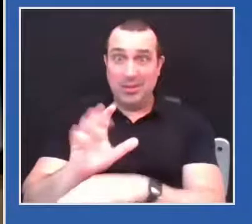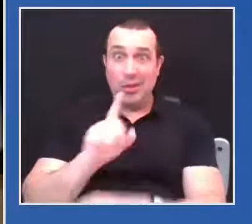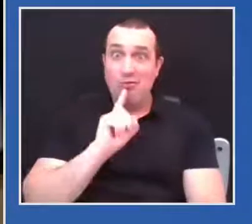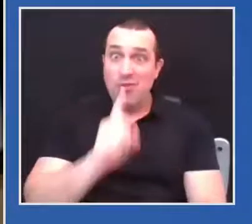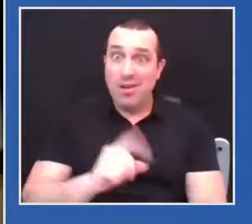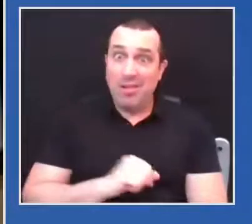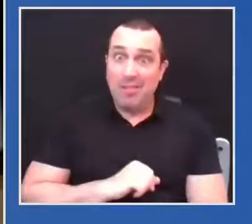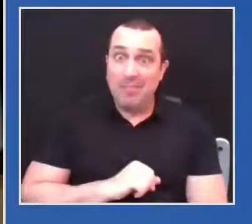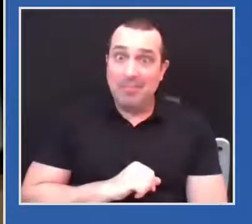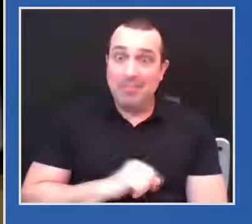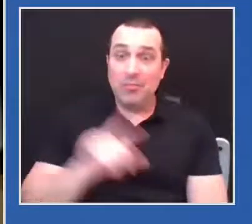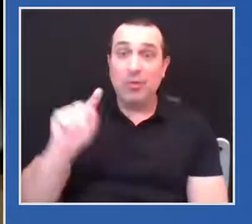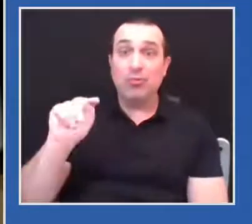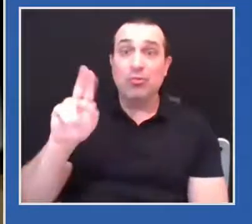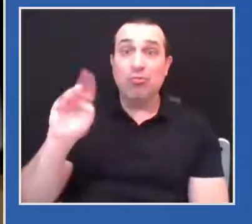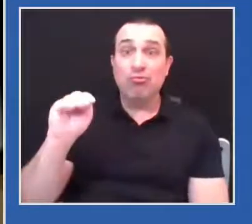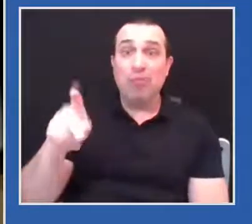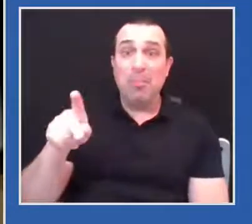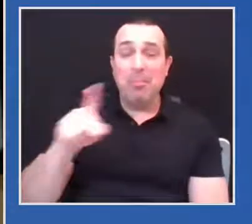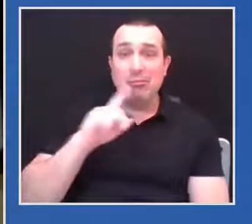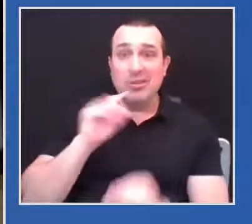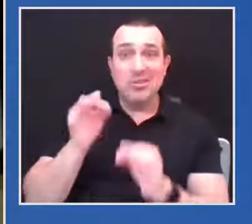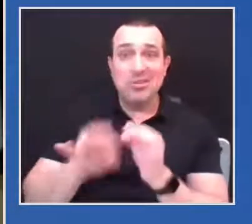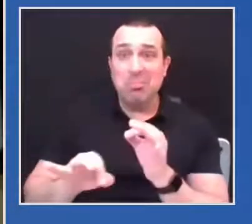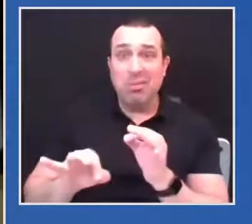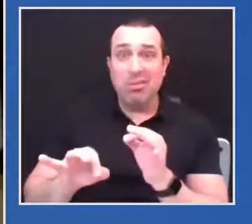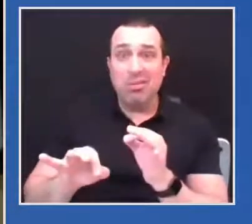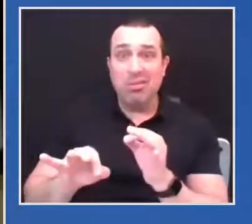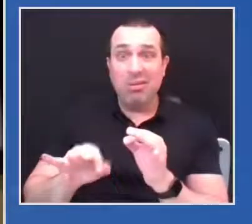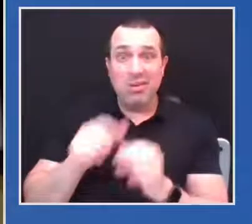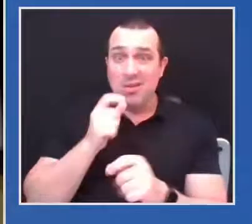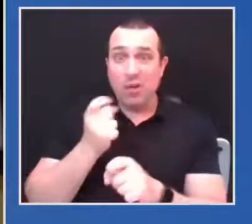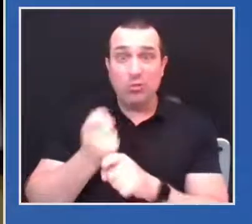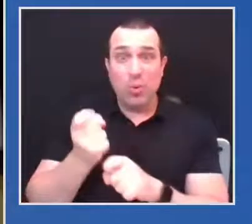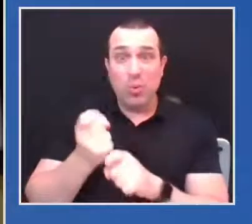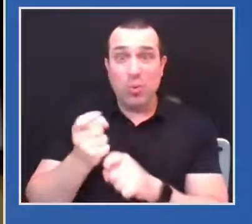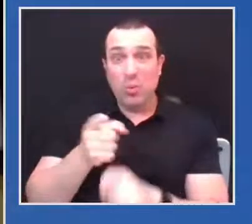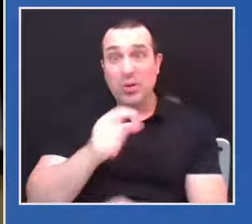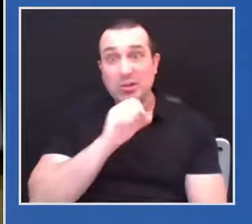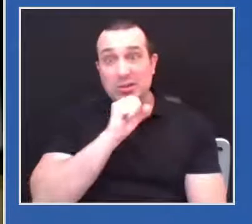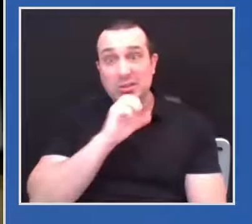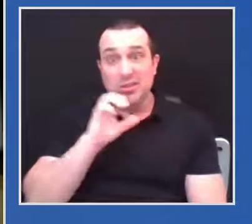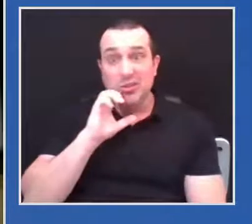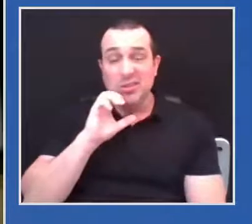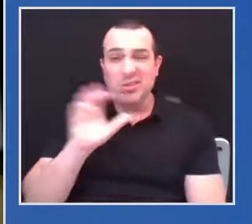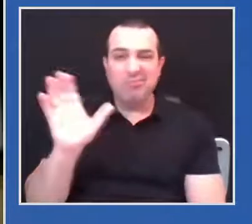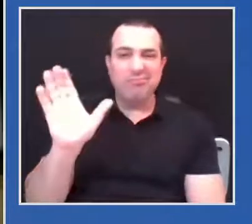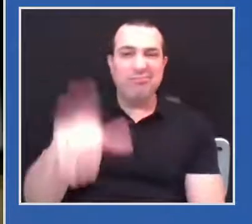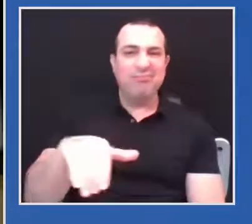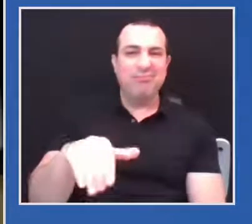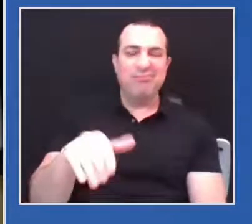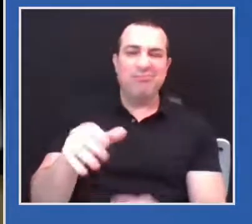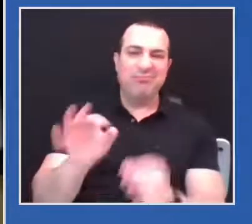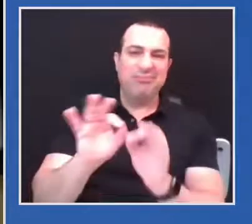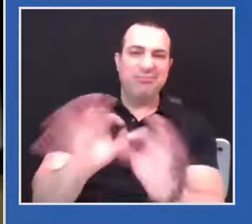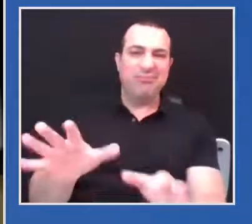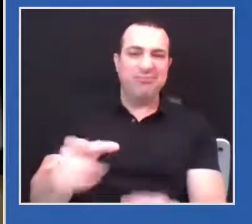simple. Not a joke. You're expendable. You're forgettable. You're virtually